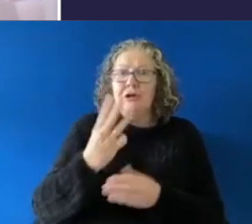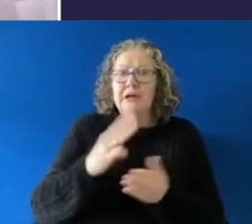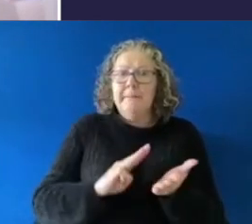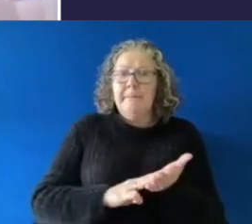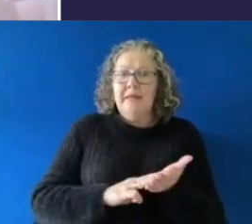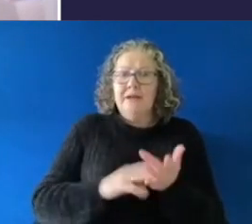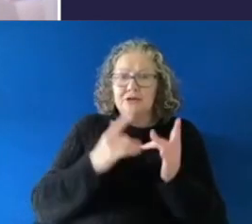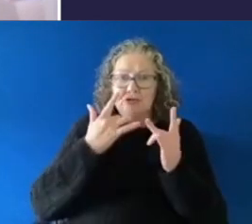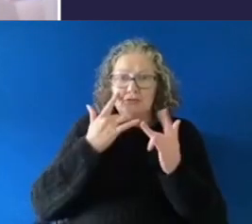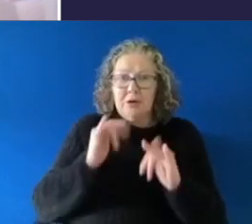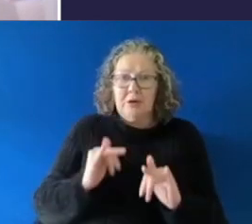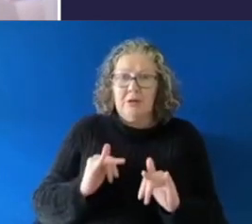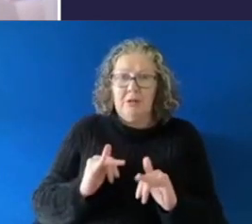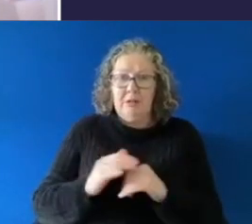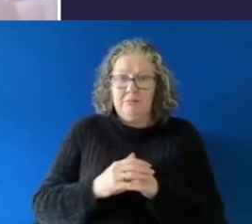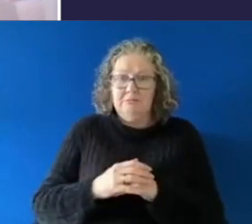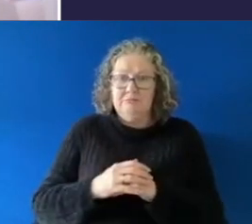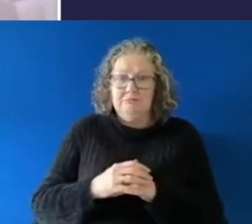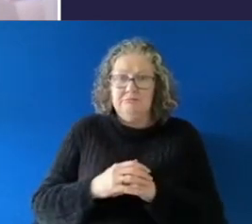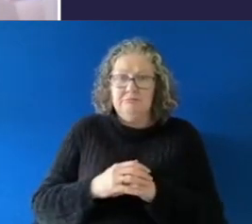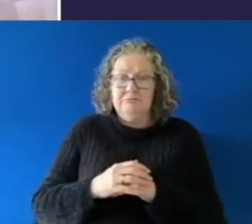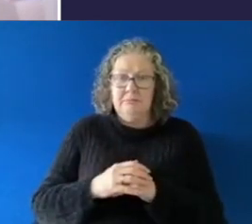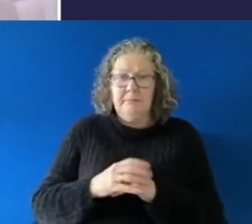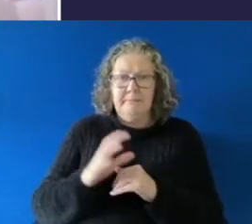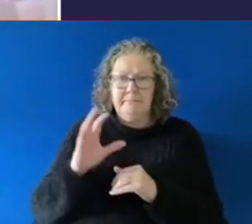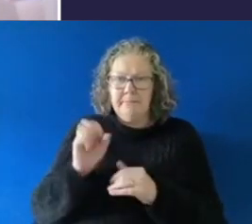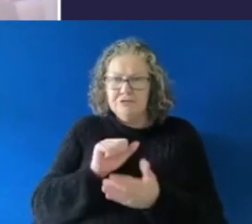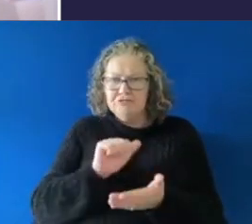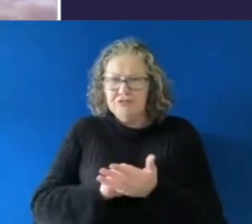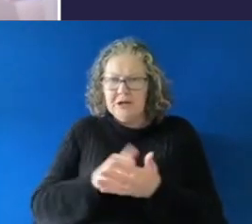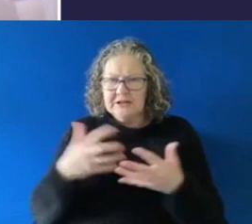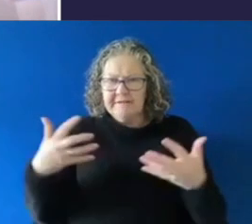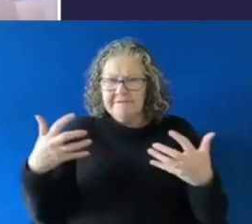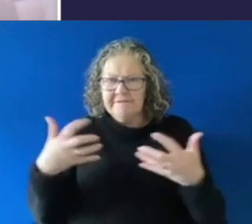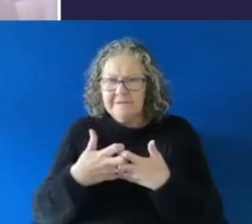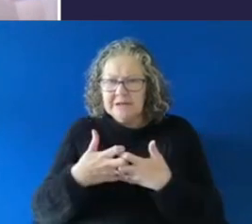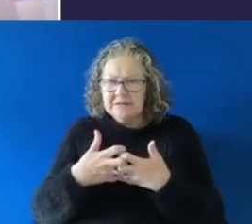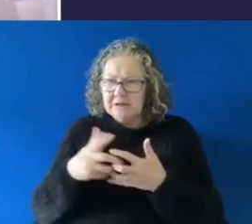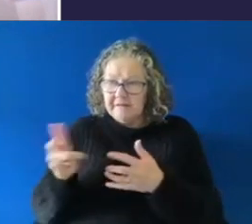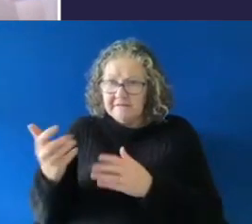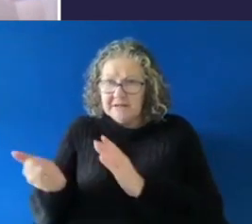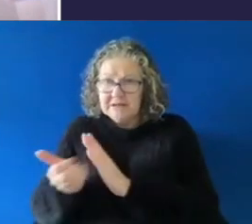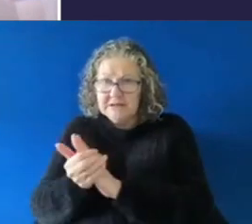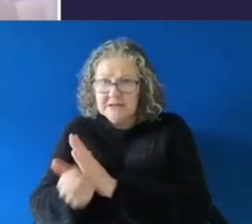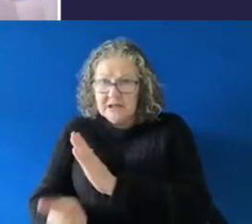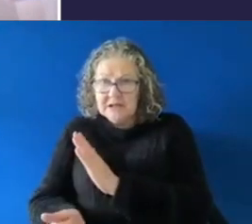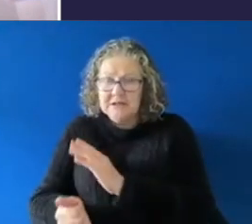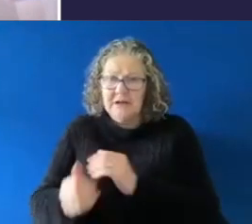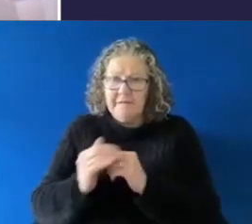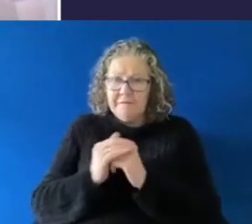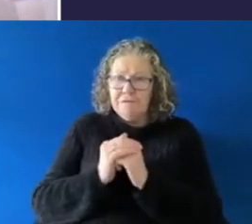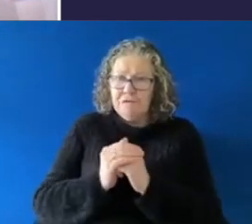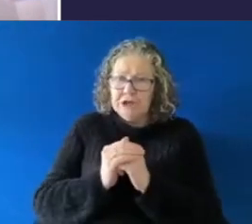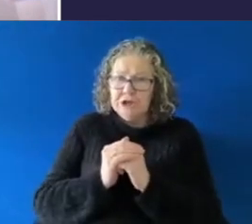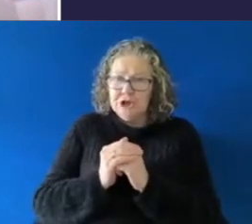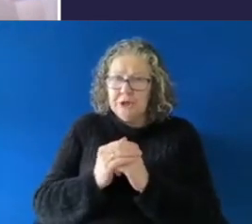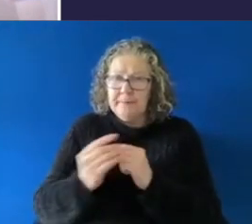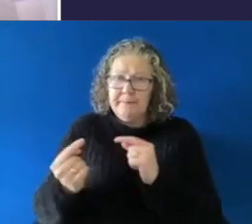trial. And it's got to be the chemistry, the competency, the friendship has to work within the